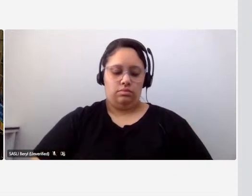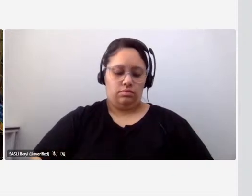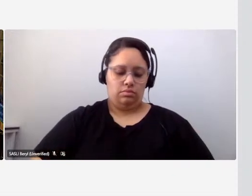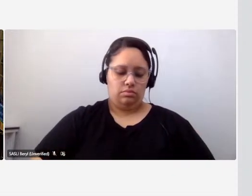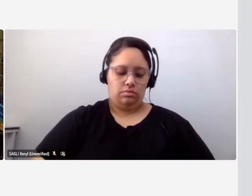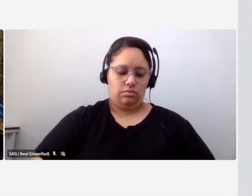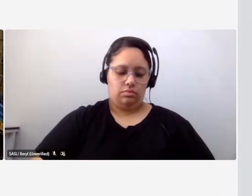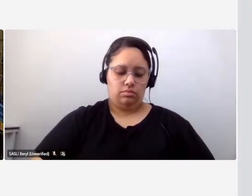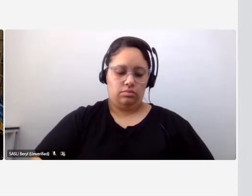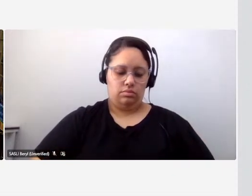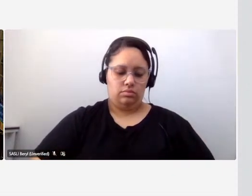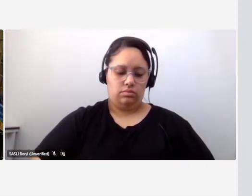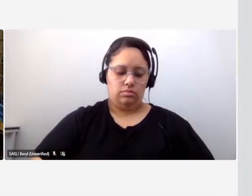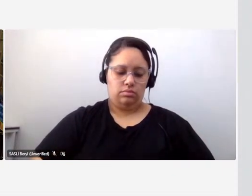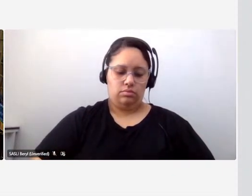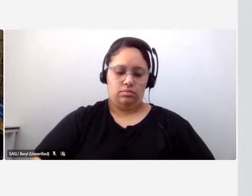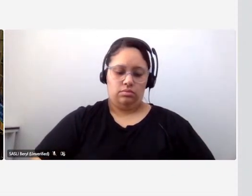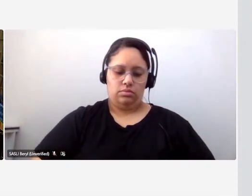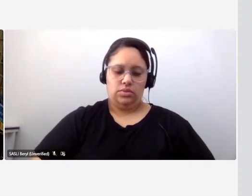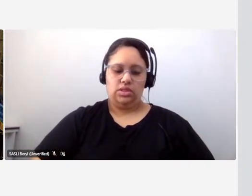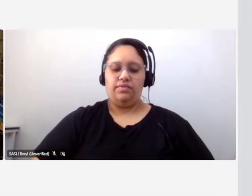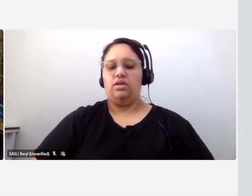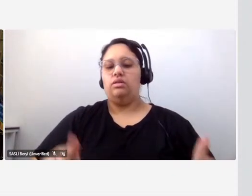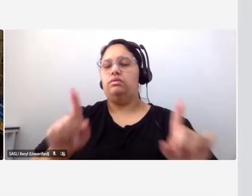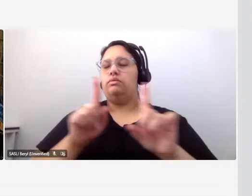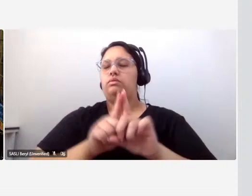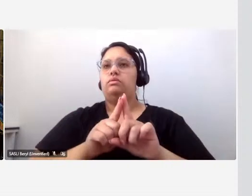anything. Thanks.